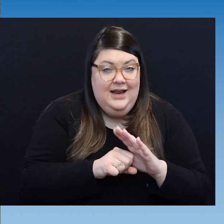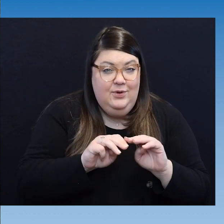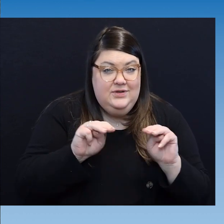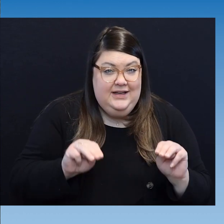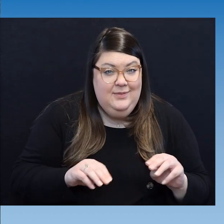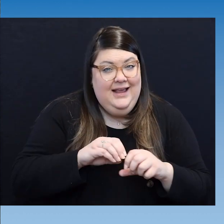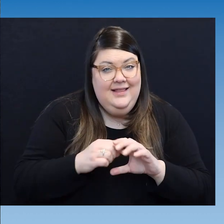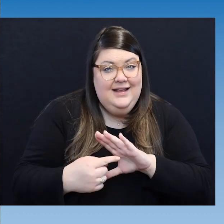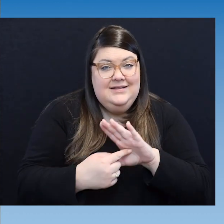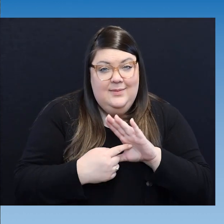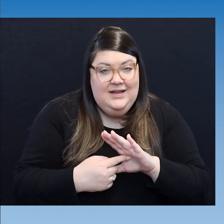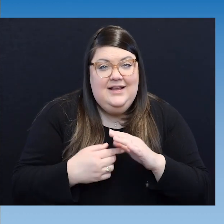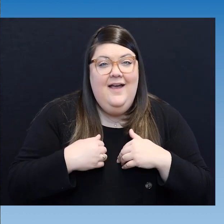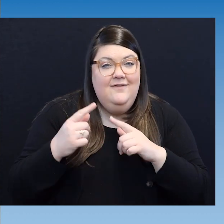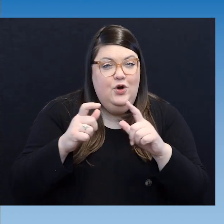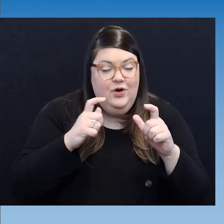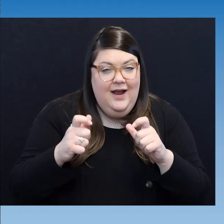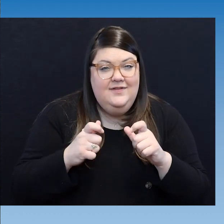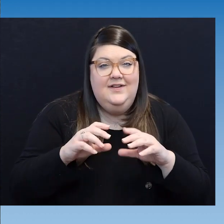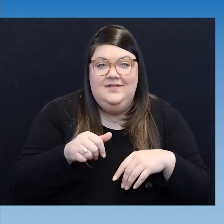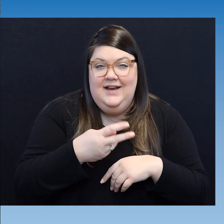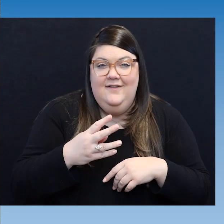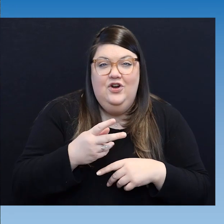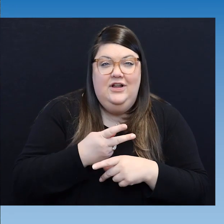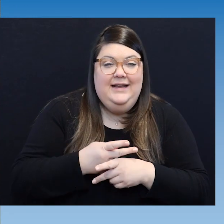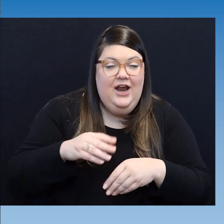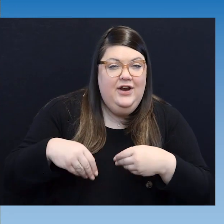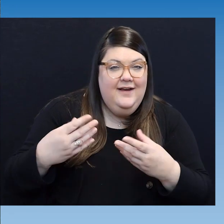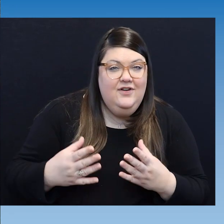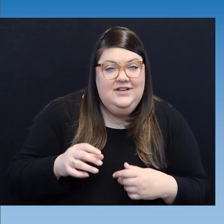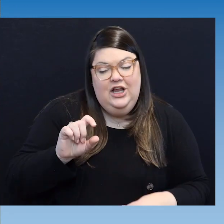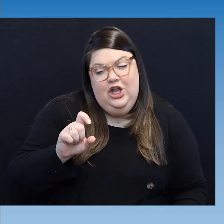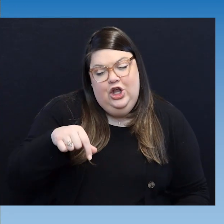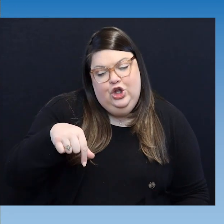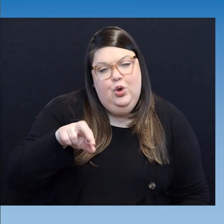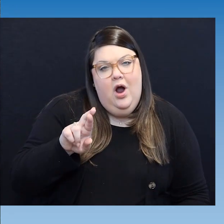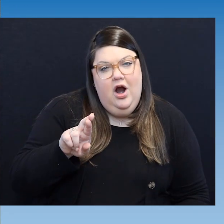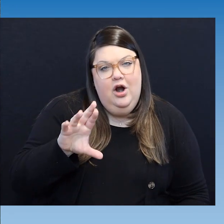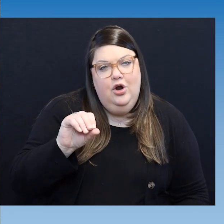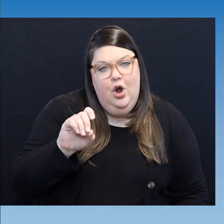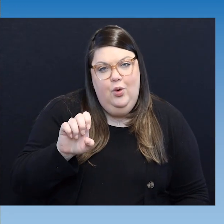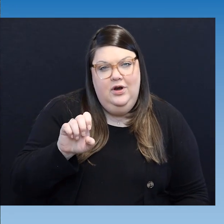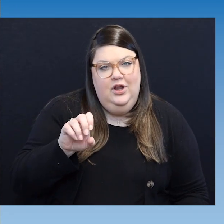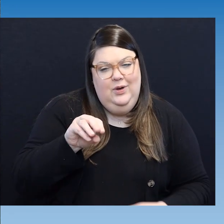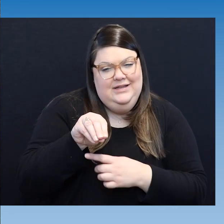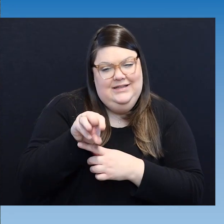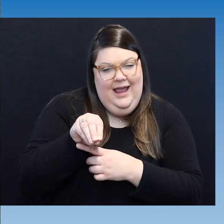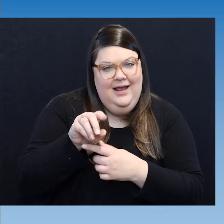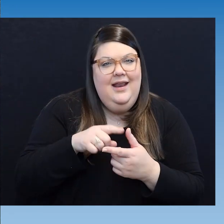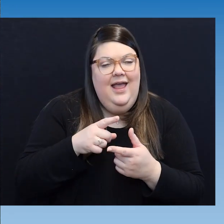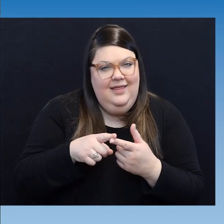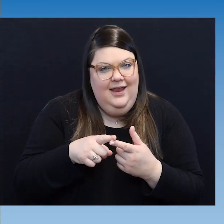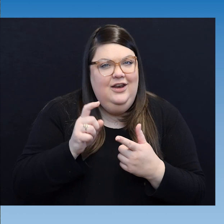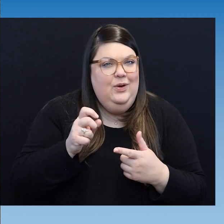are photographs of several caregivers and a QR code you can scan to just hear a taste of it, just a little bit of the